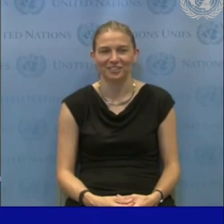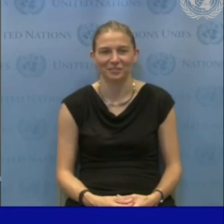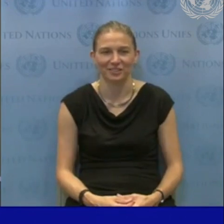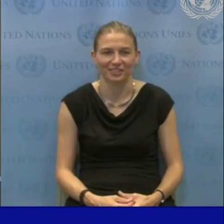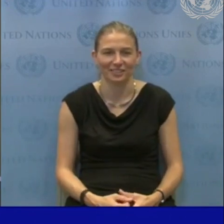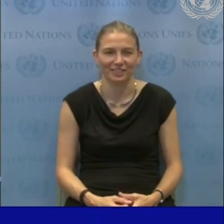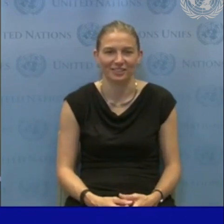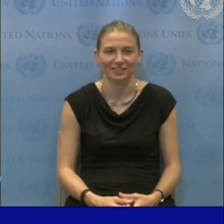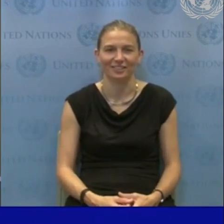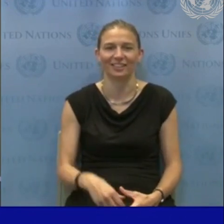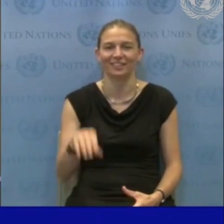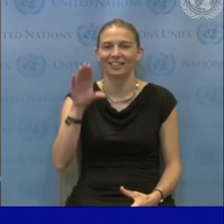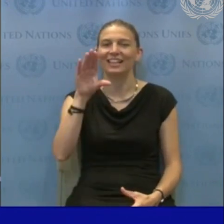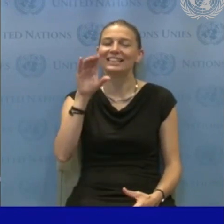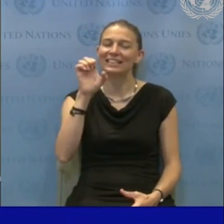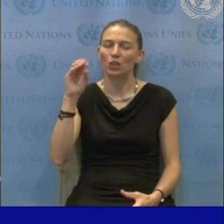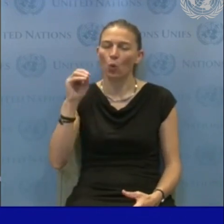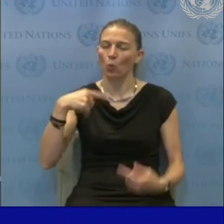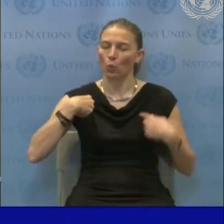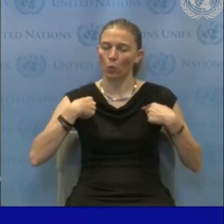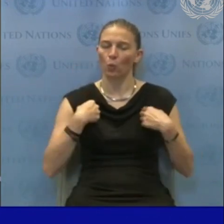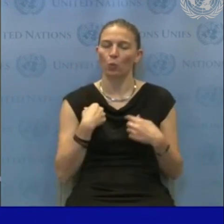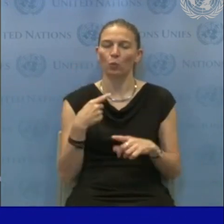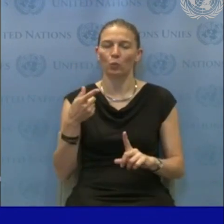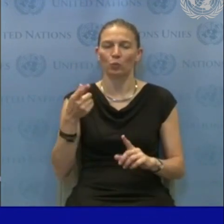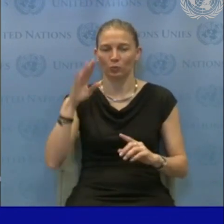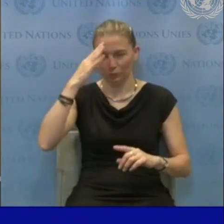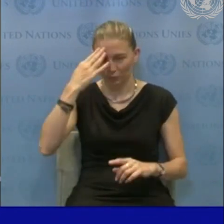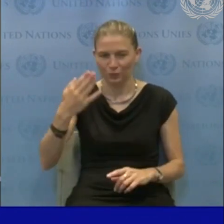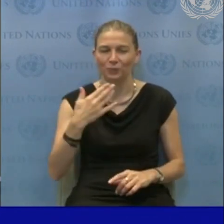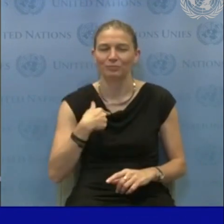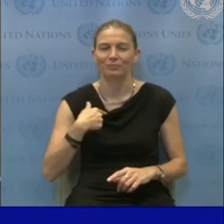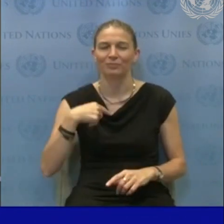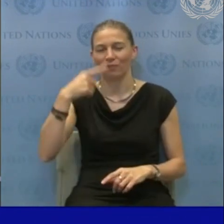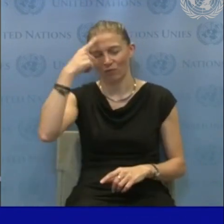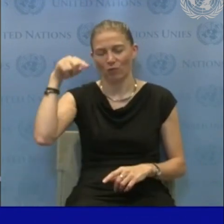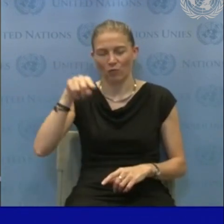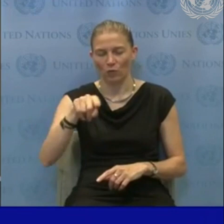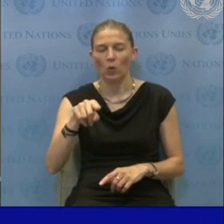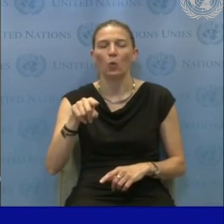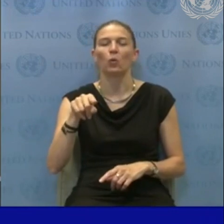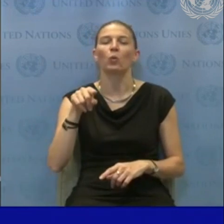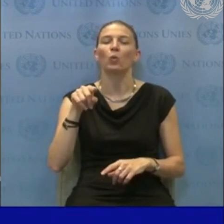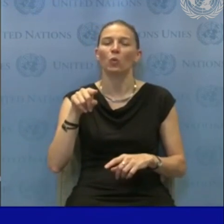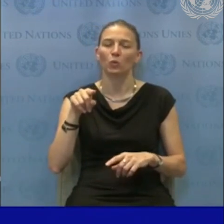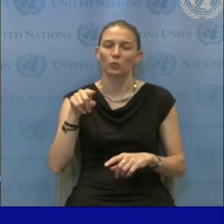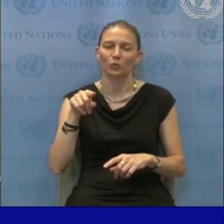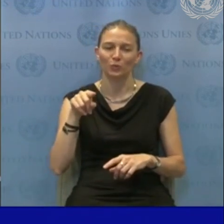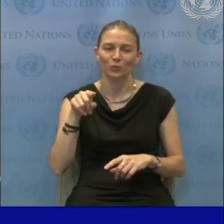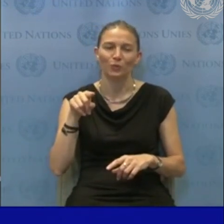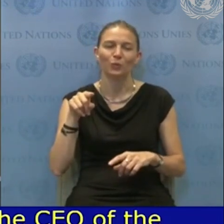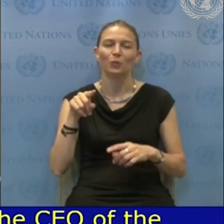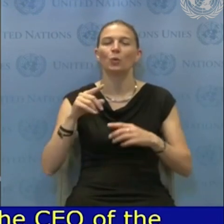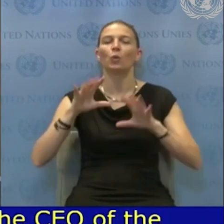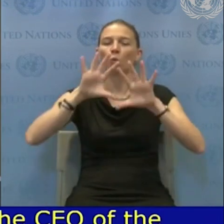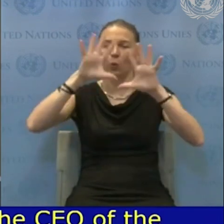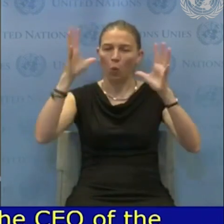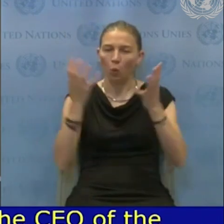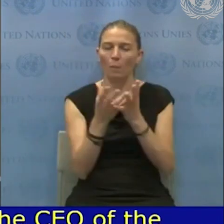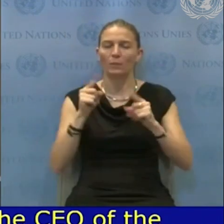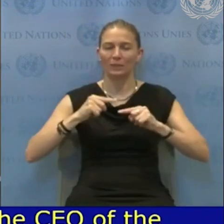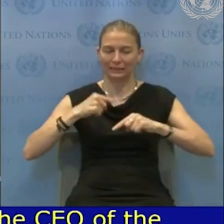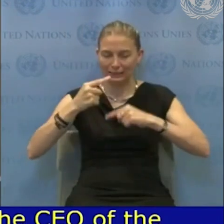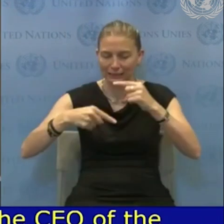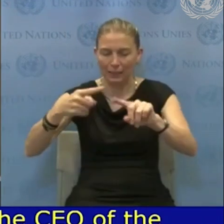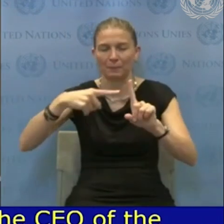CEO of the Global Partnership for Sustainable Development Data. I'm here because data is the lifeblood